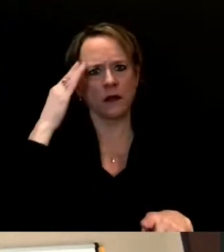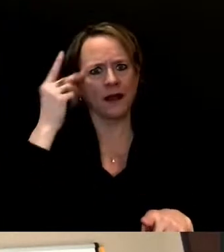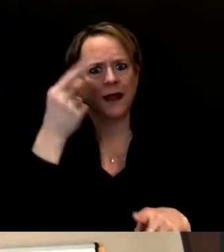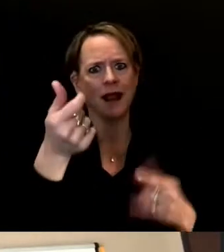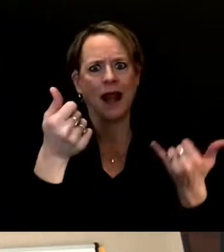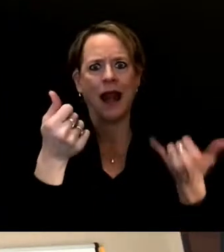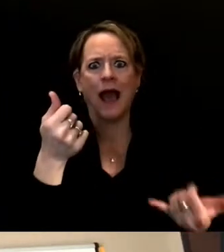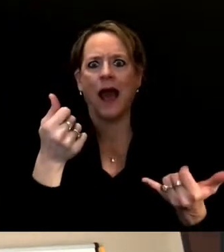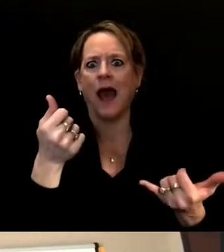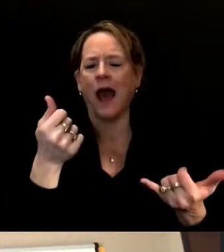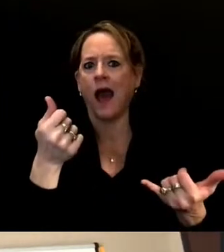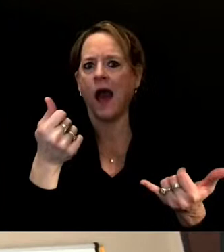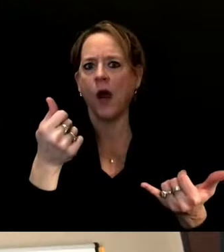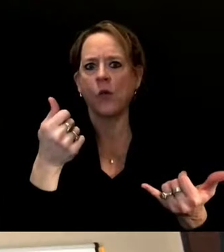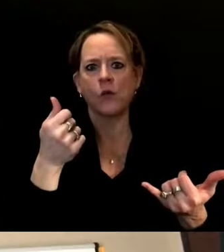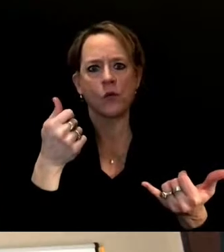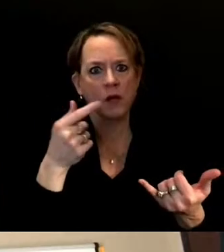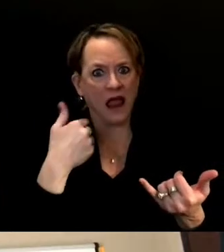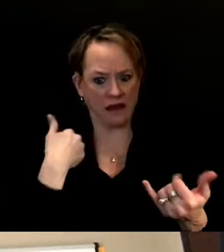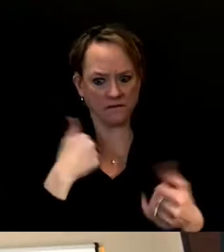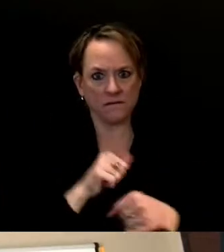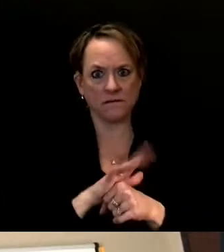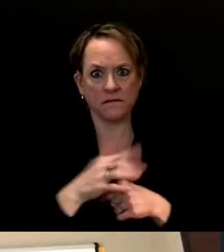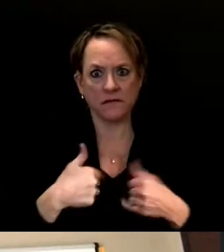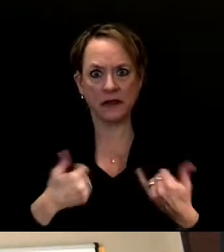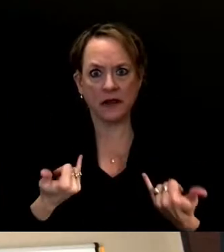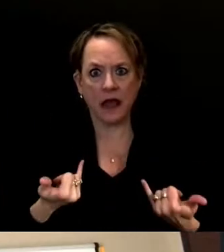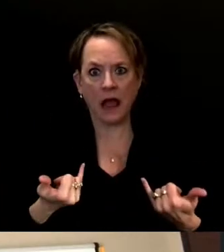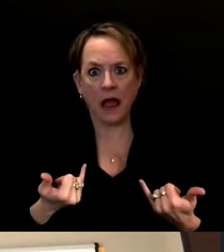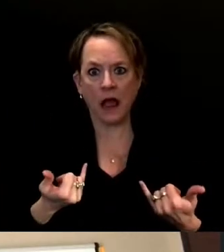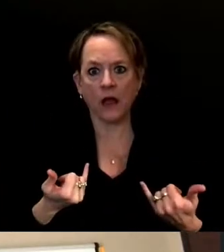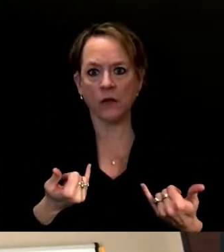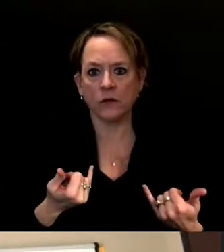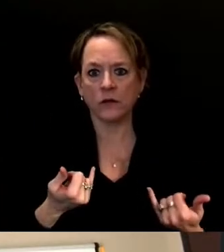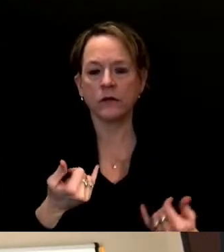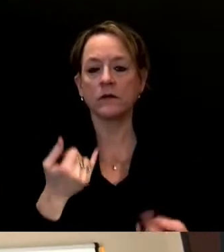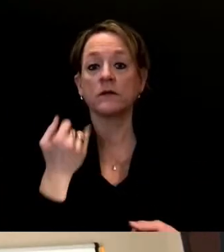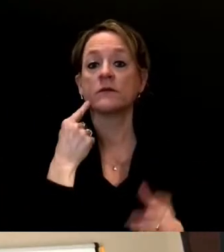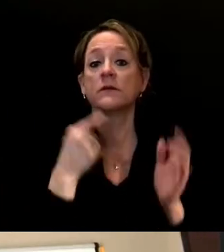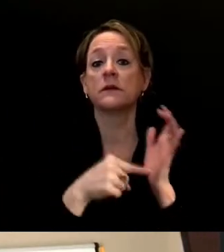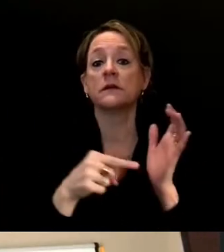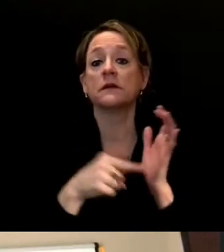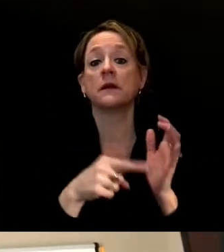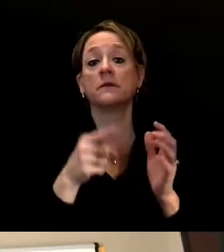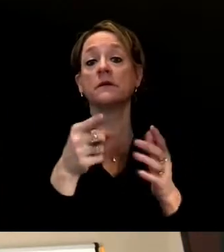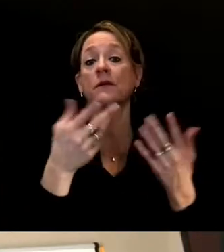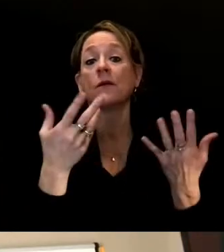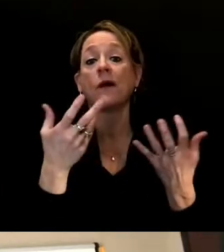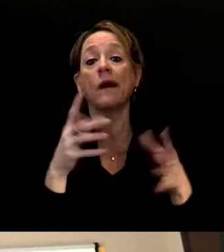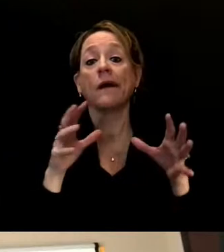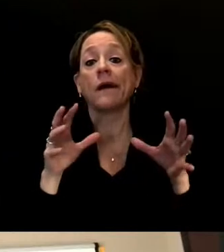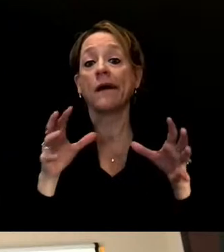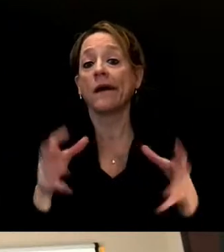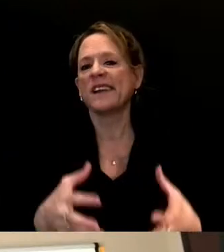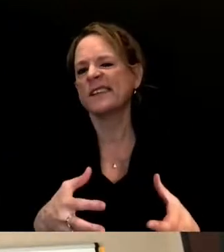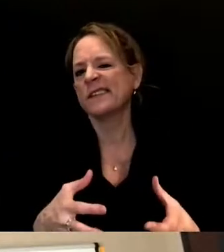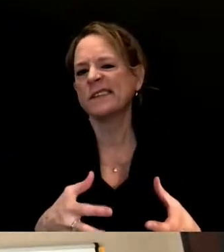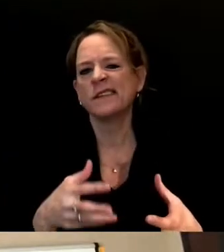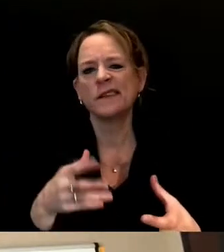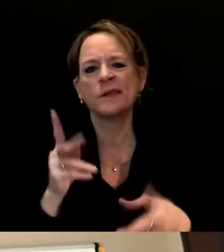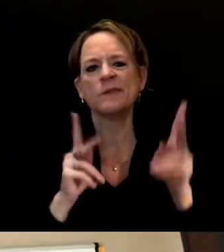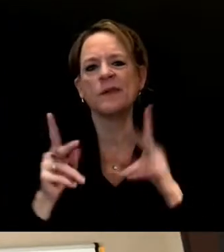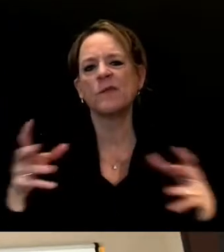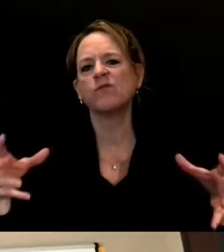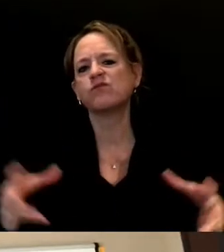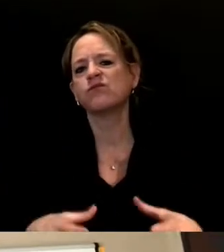consider before gathering in groups, for example. But when it comes to decisions about returning to work and returning